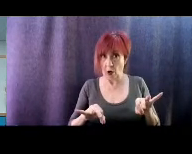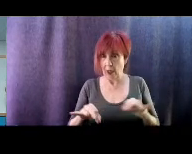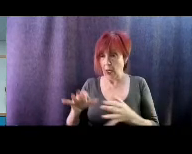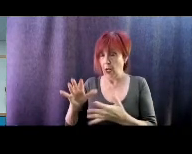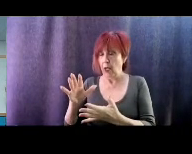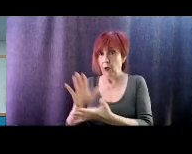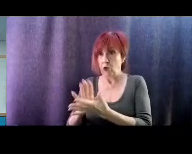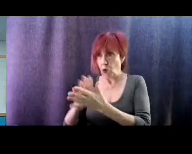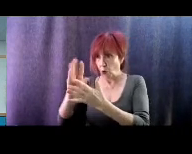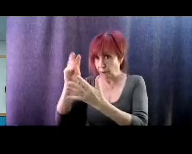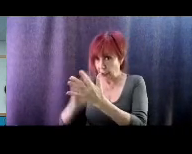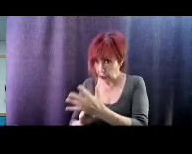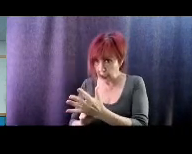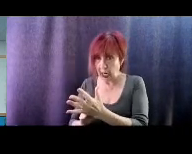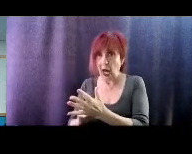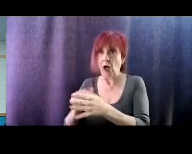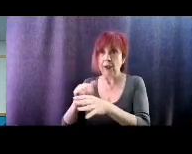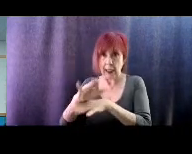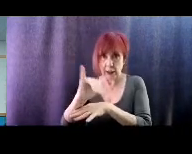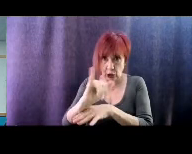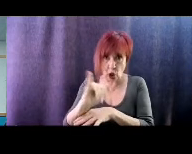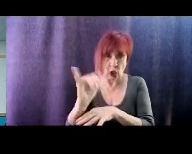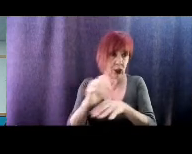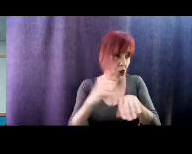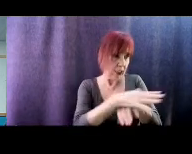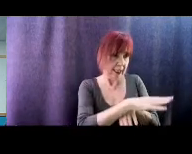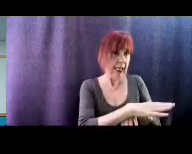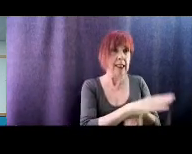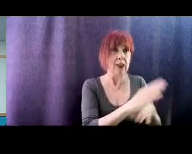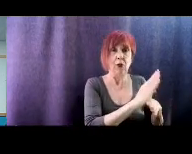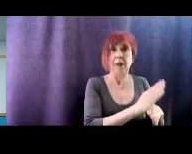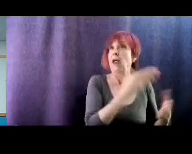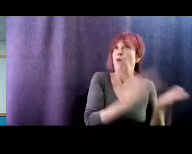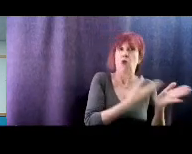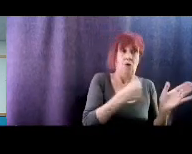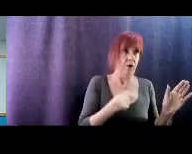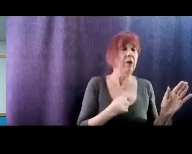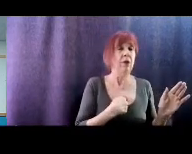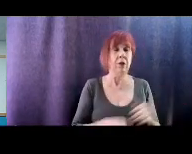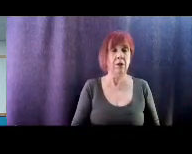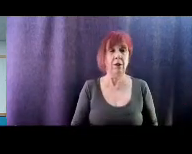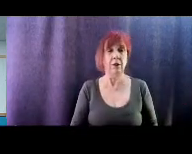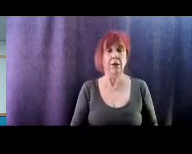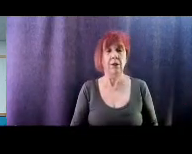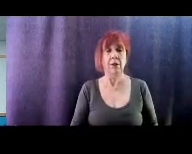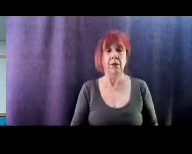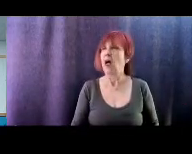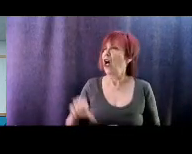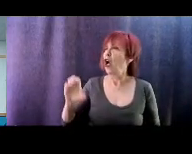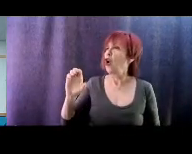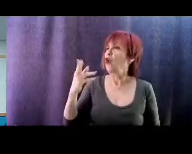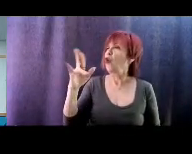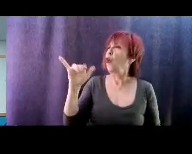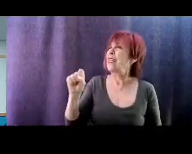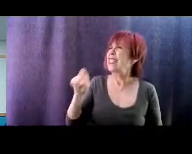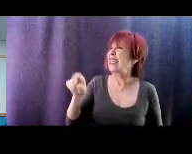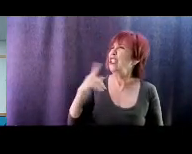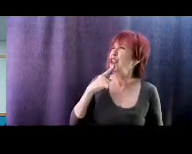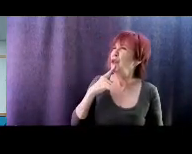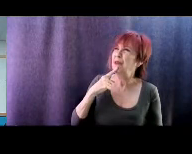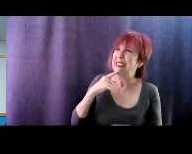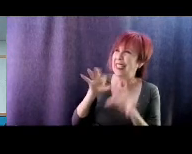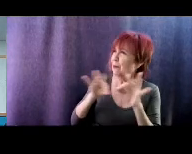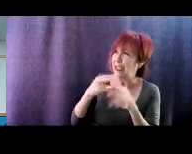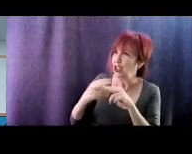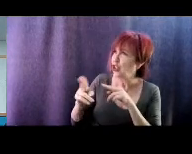in, and the forms are sent out to the counties and the schools. Hey, Chris, can you just take a half a minute and say how